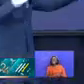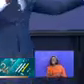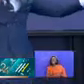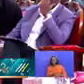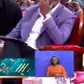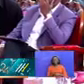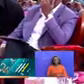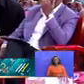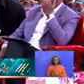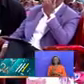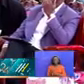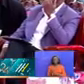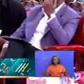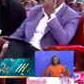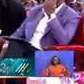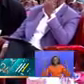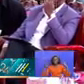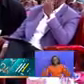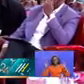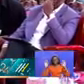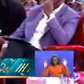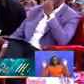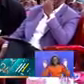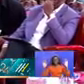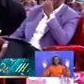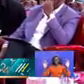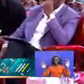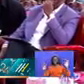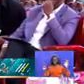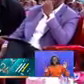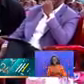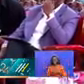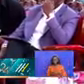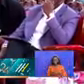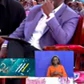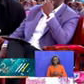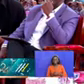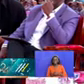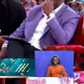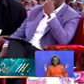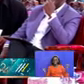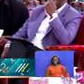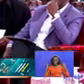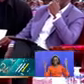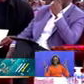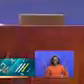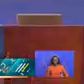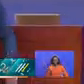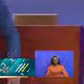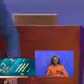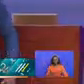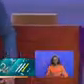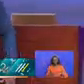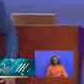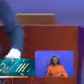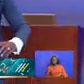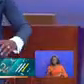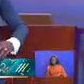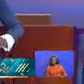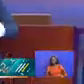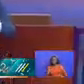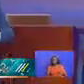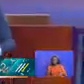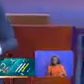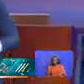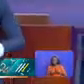this because they have conquered something it's called the Hallelujah walk only those who have children can understand